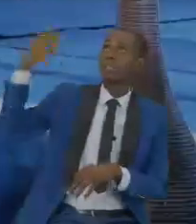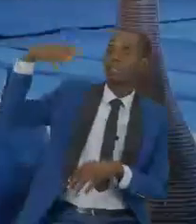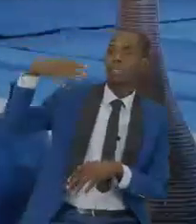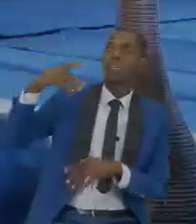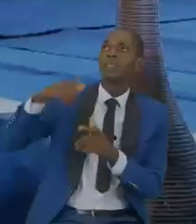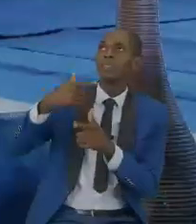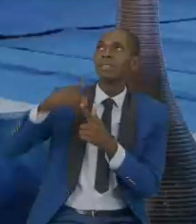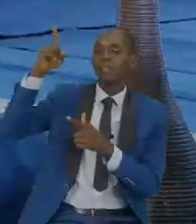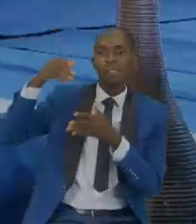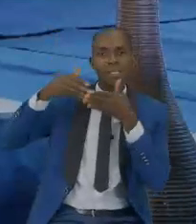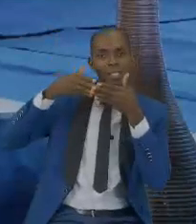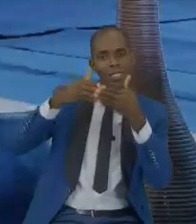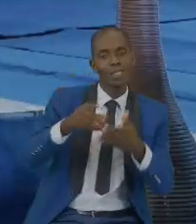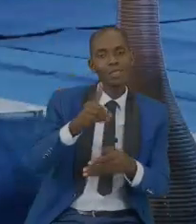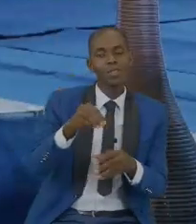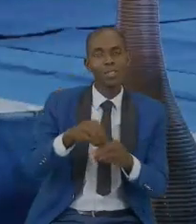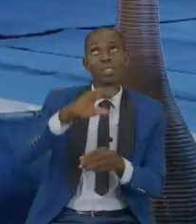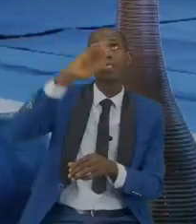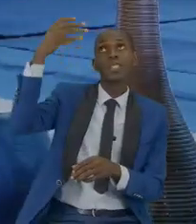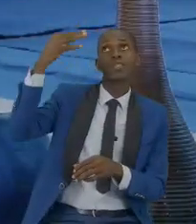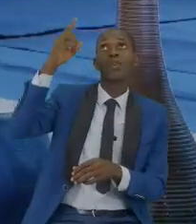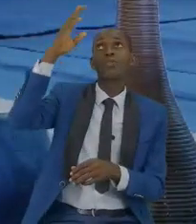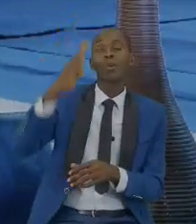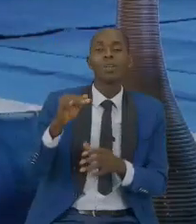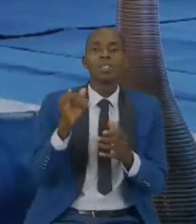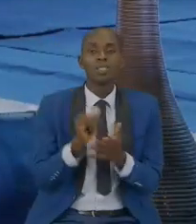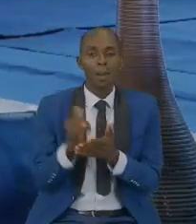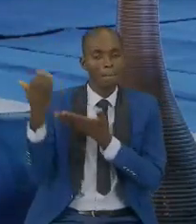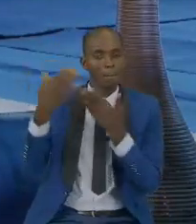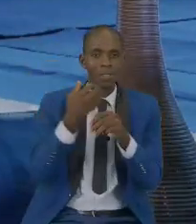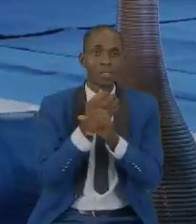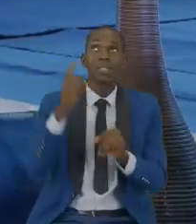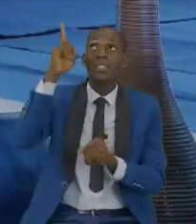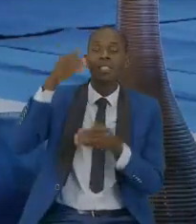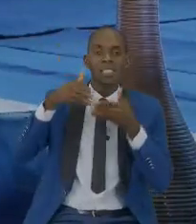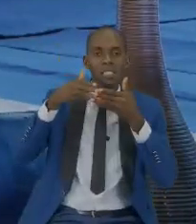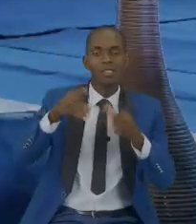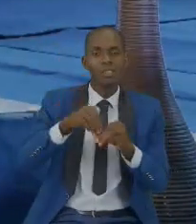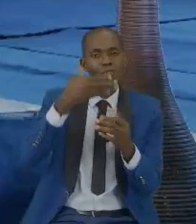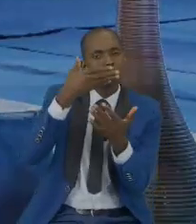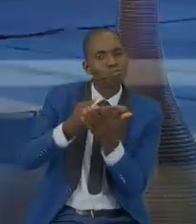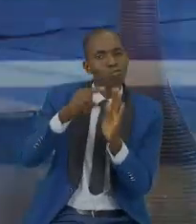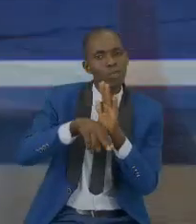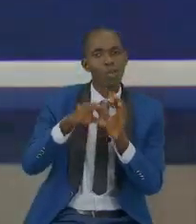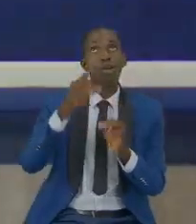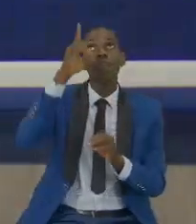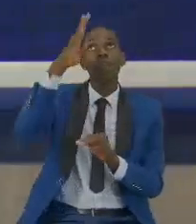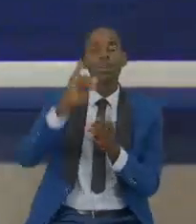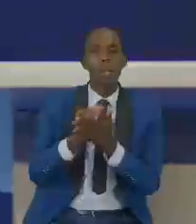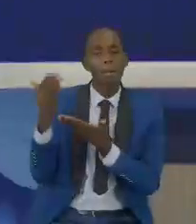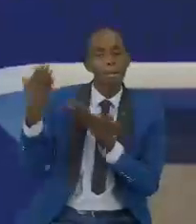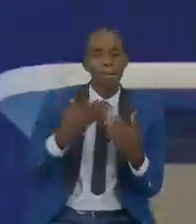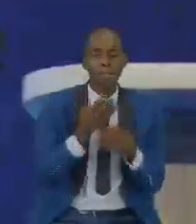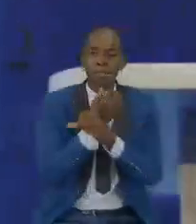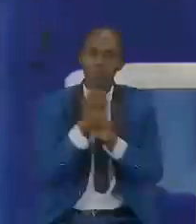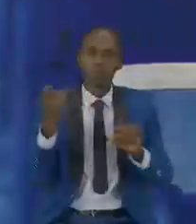of God that brings salvation. He leads you into the goodness of God that brings recovery from sickness. He